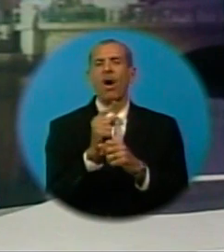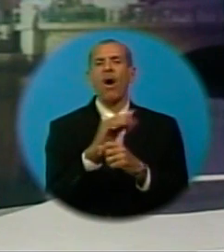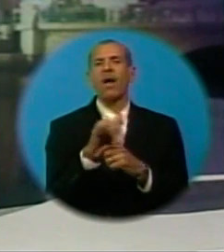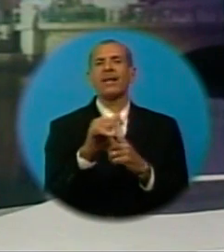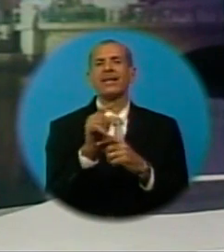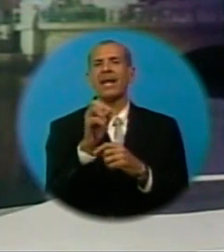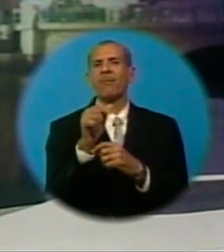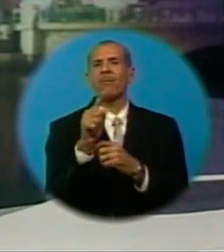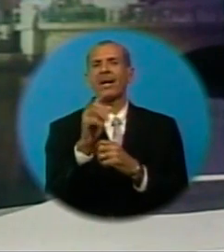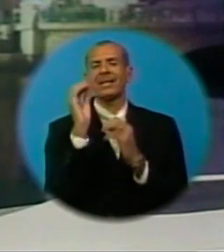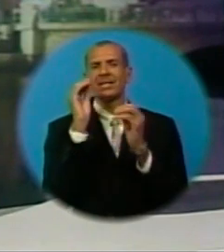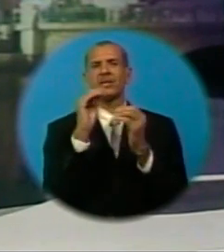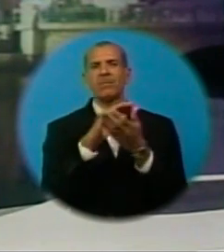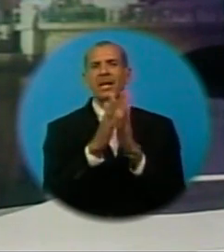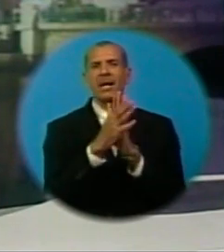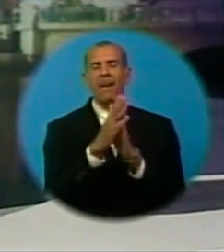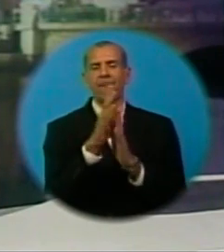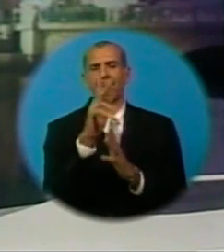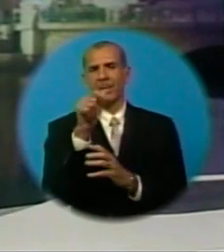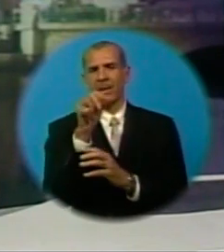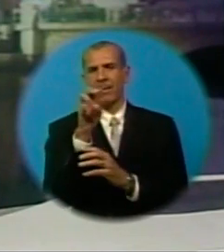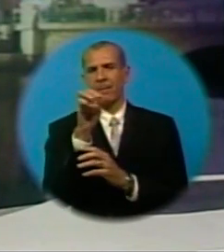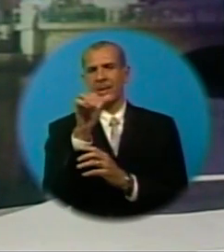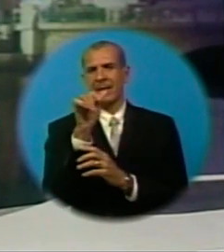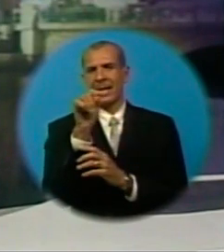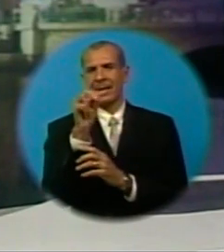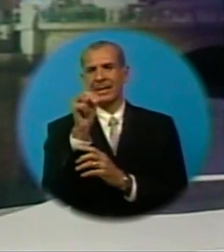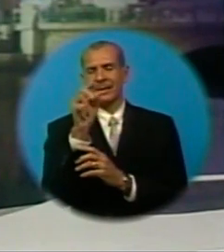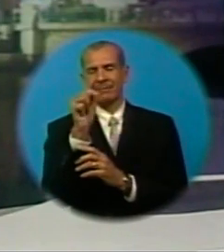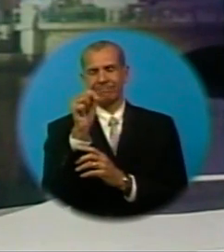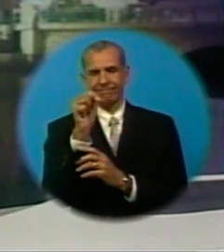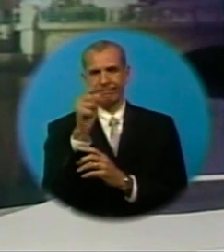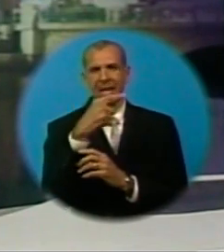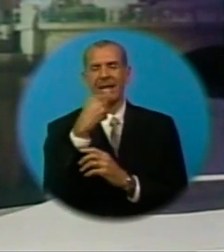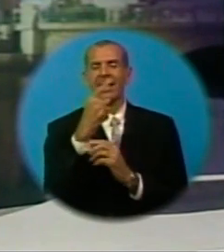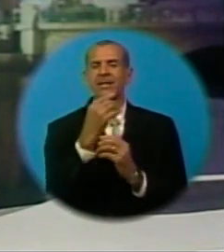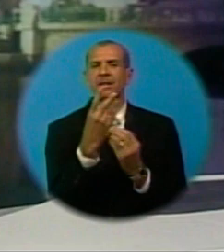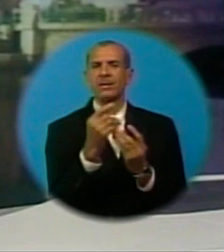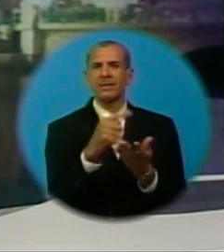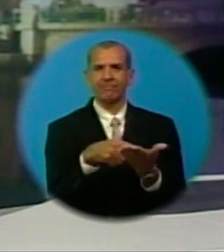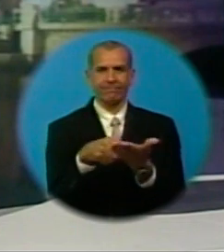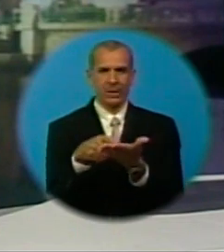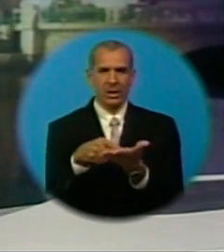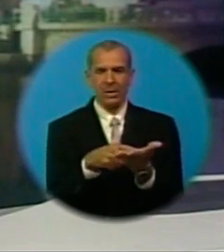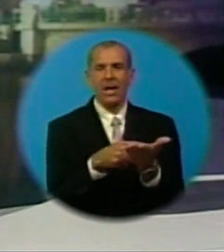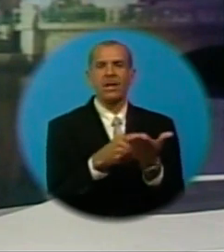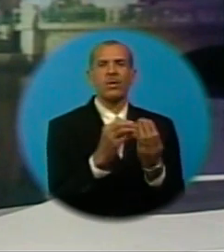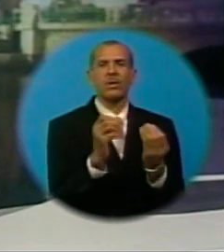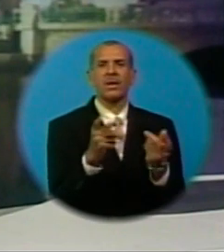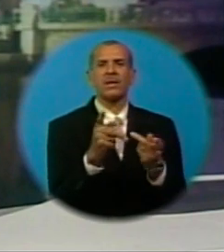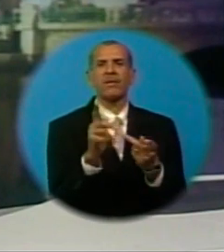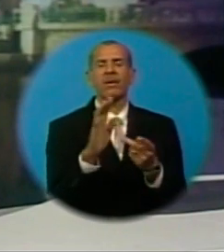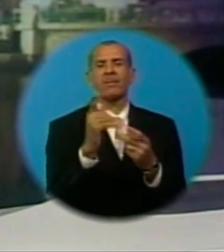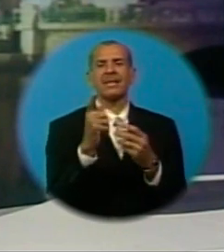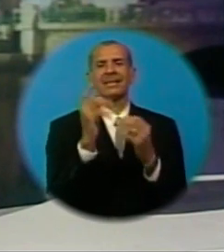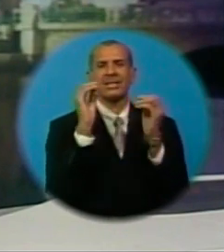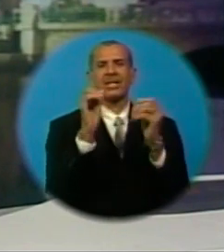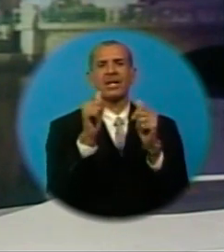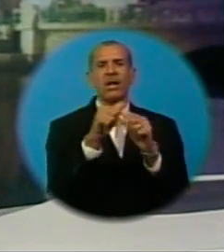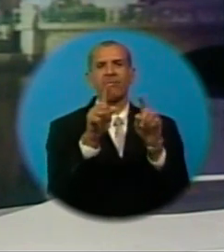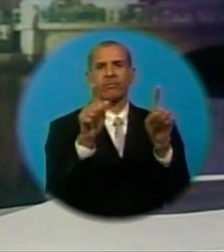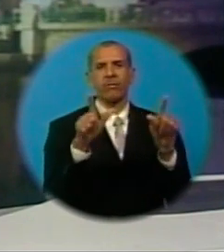teachers. Minister Jones made the disclosure in the lower house as it debated a resolution for the approval of the Public Service Teachers Order Act